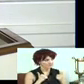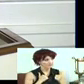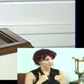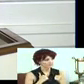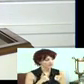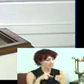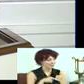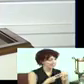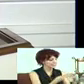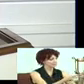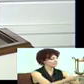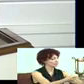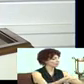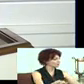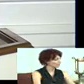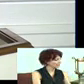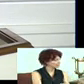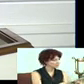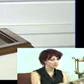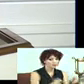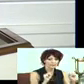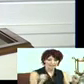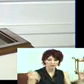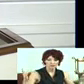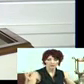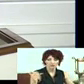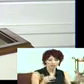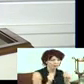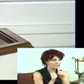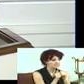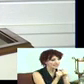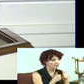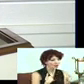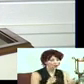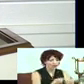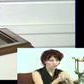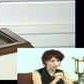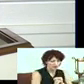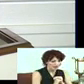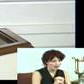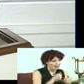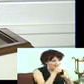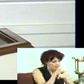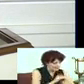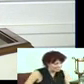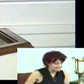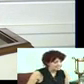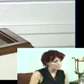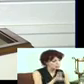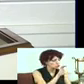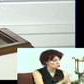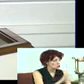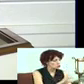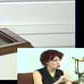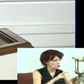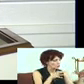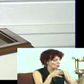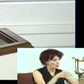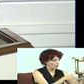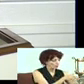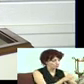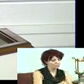and this place to where we can do it together. I pray that you bless this congregation and you